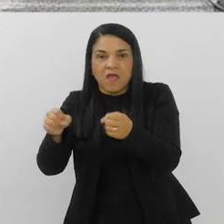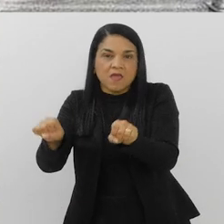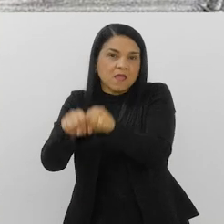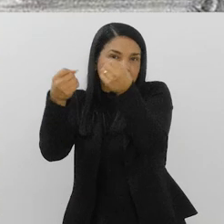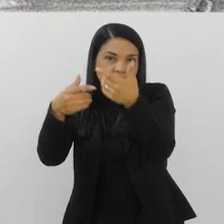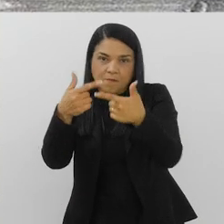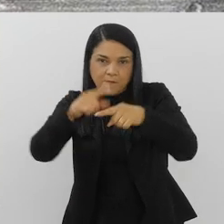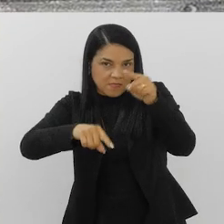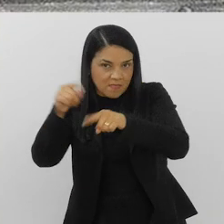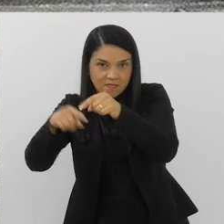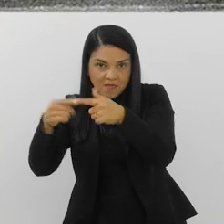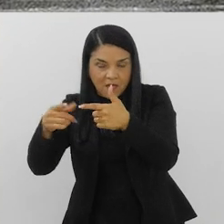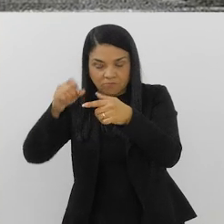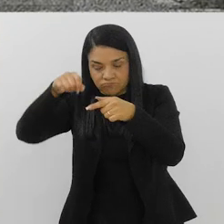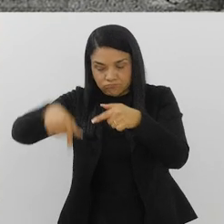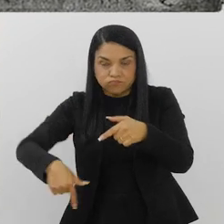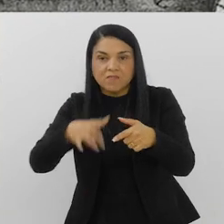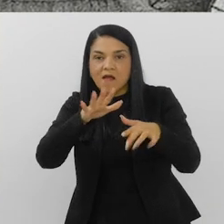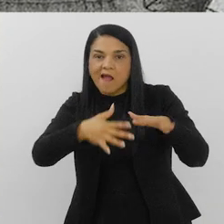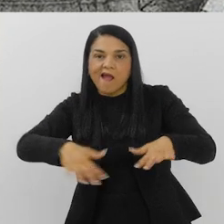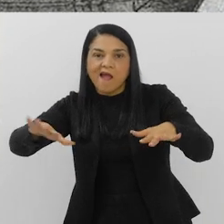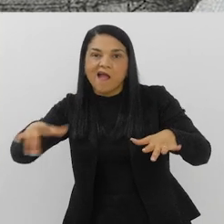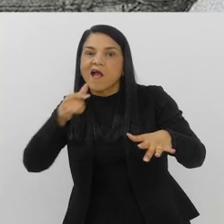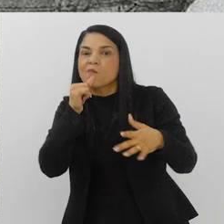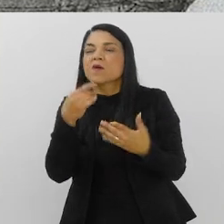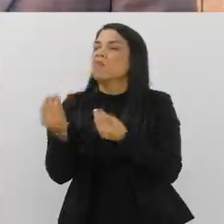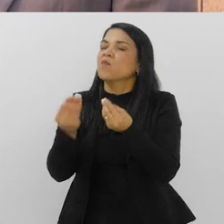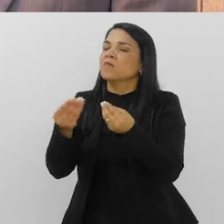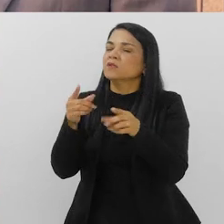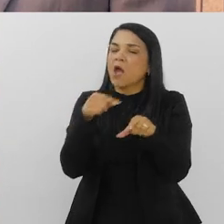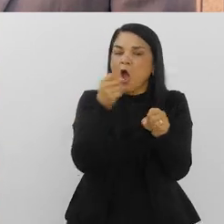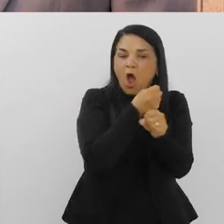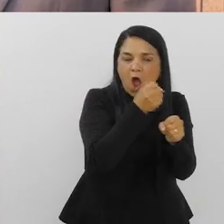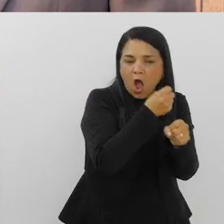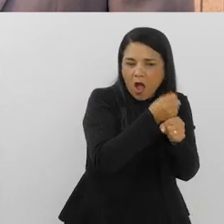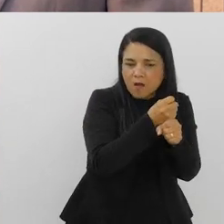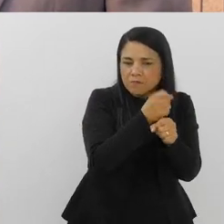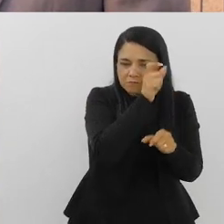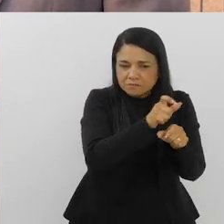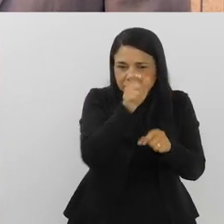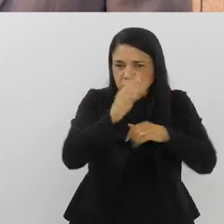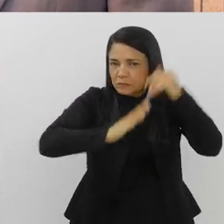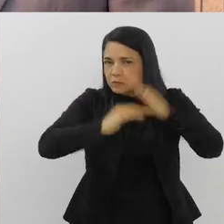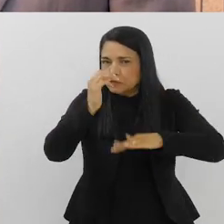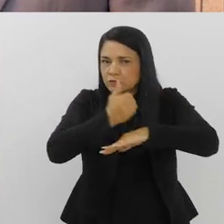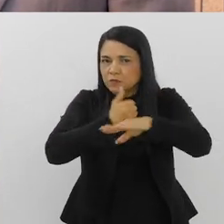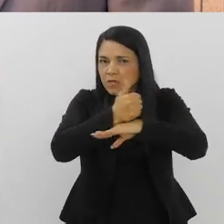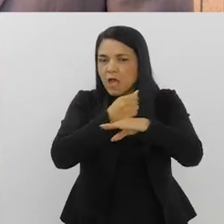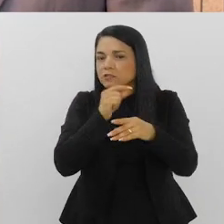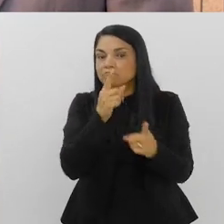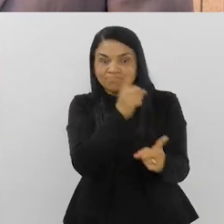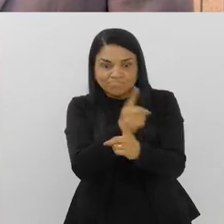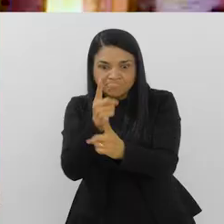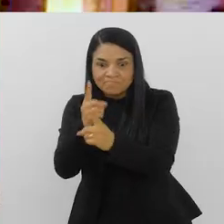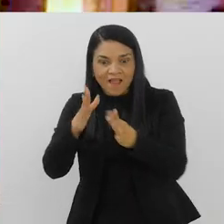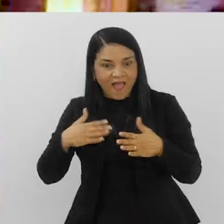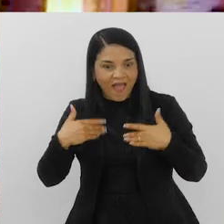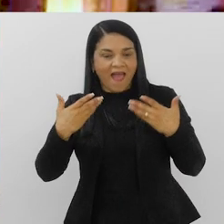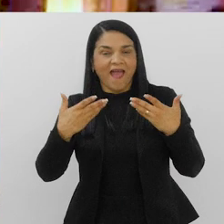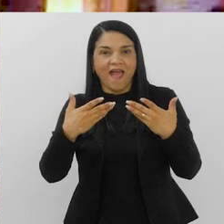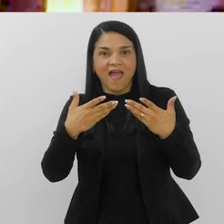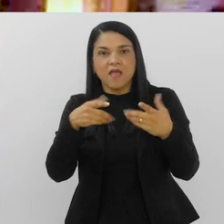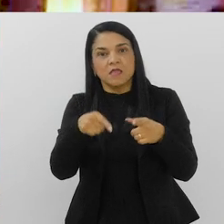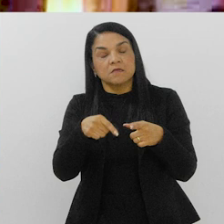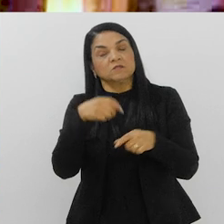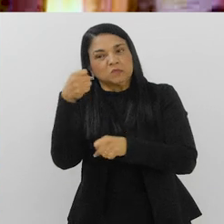The people, the workers, who were working at that time, how was the reaction to them to find pieces so important? It